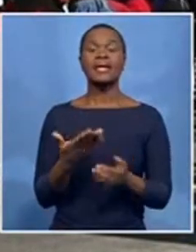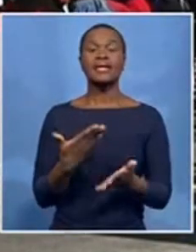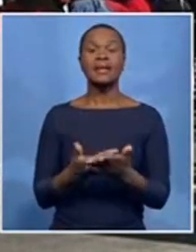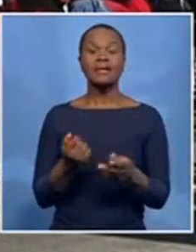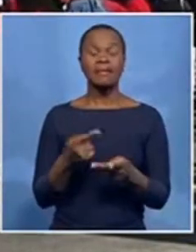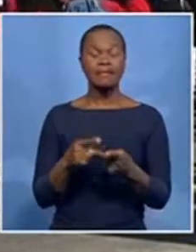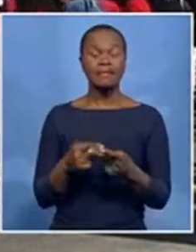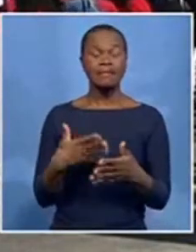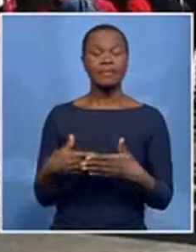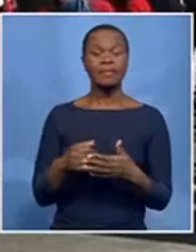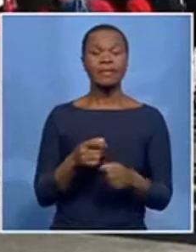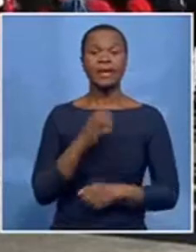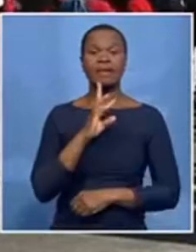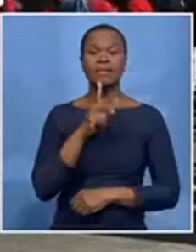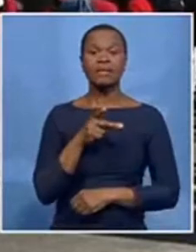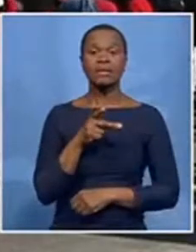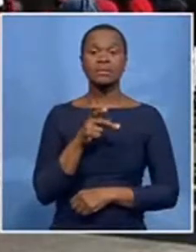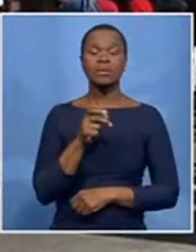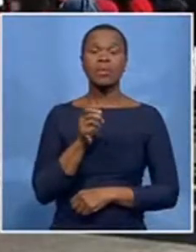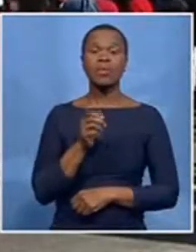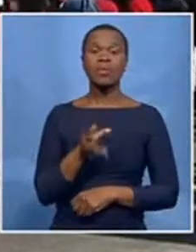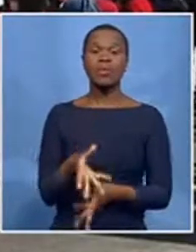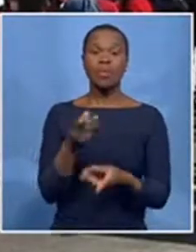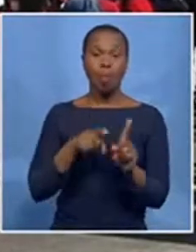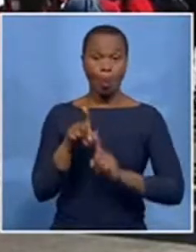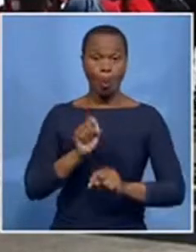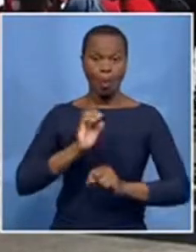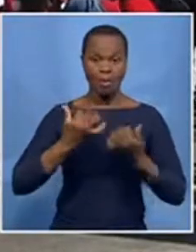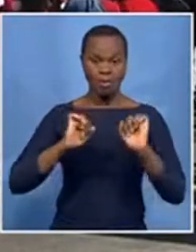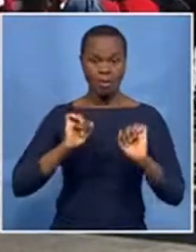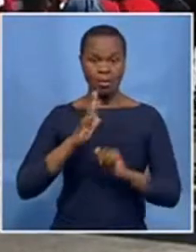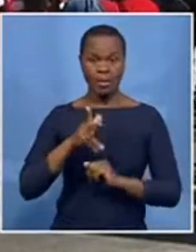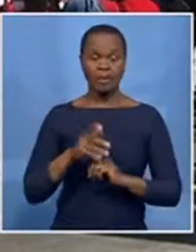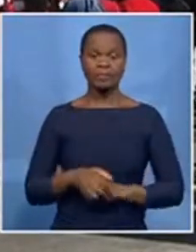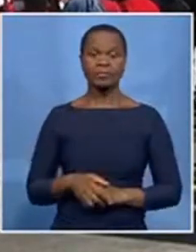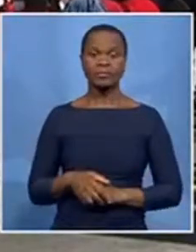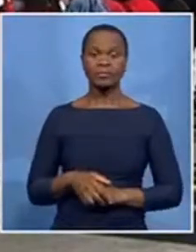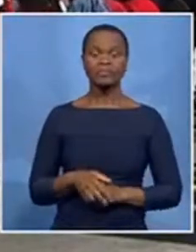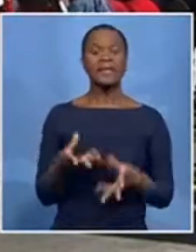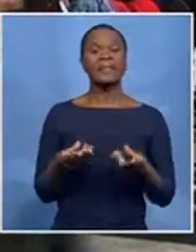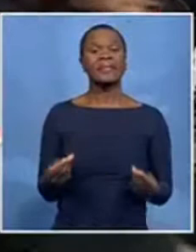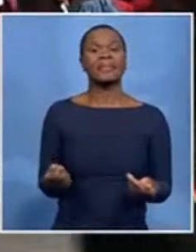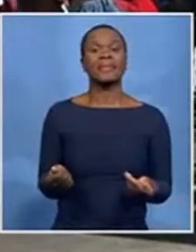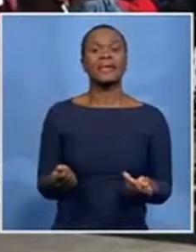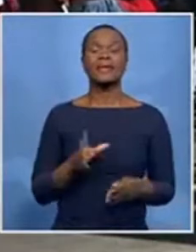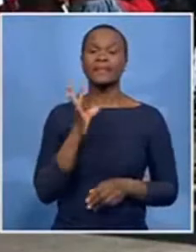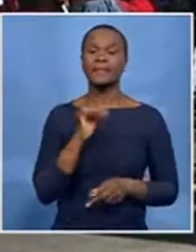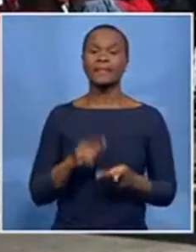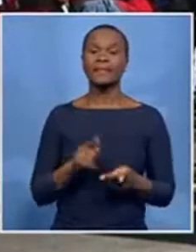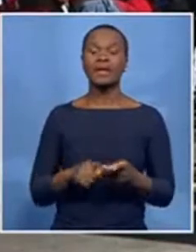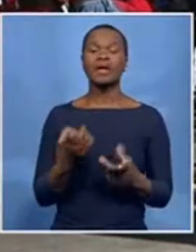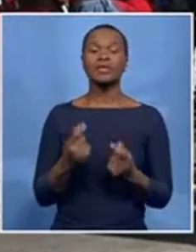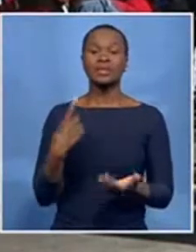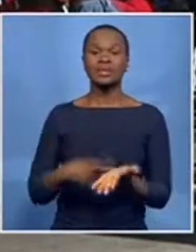saying ukuthi we will win freedom because kuyekela manje is no resolution. Sitabe senta injustice to